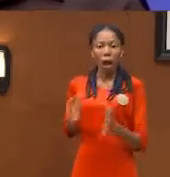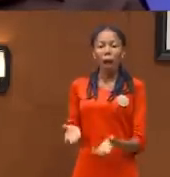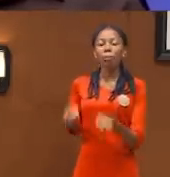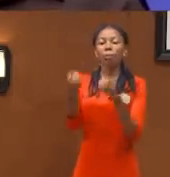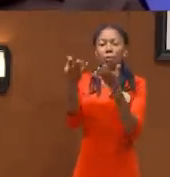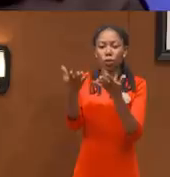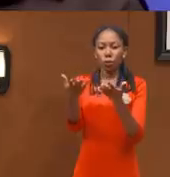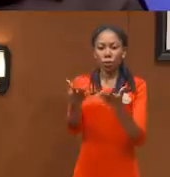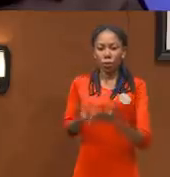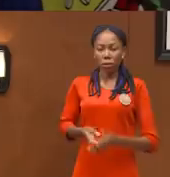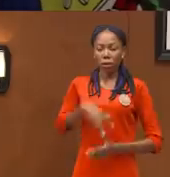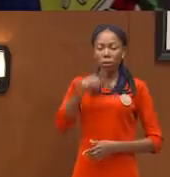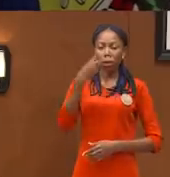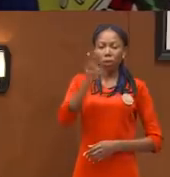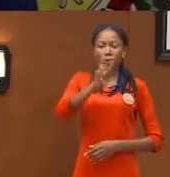$250. I